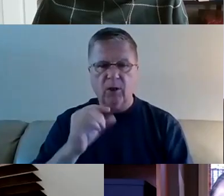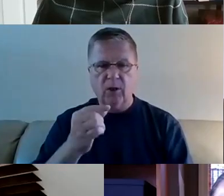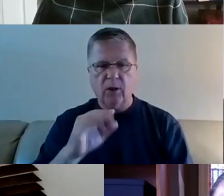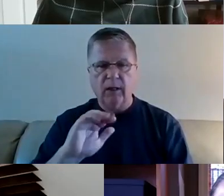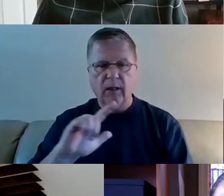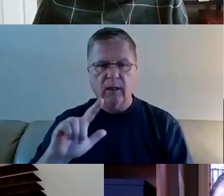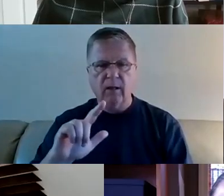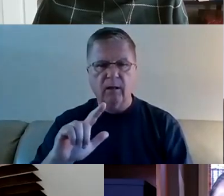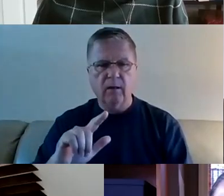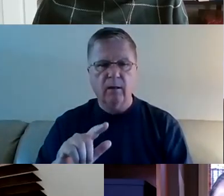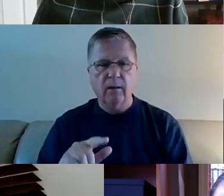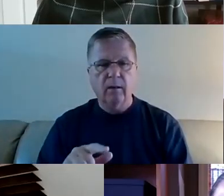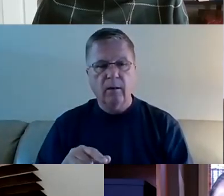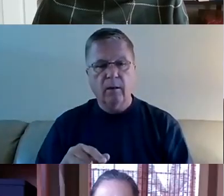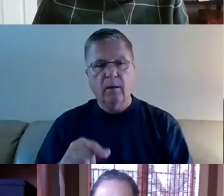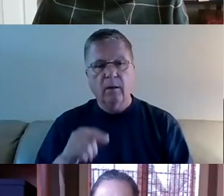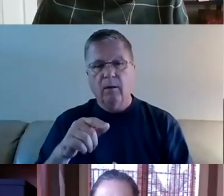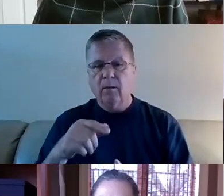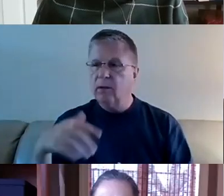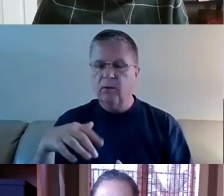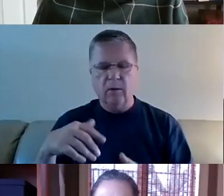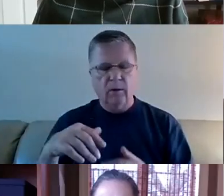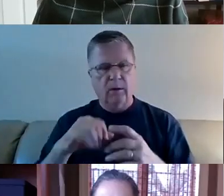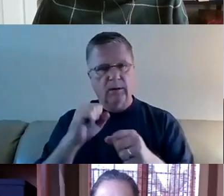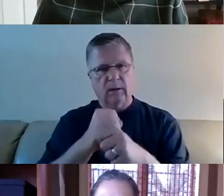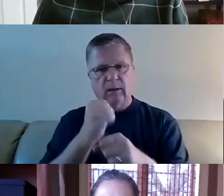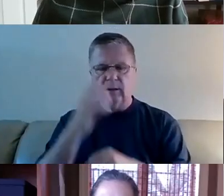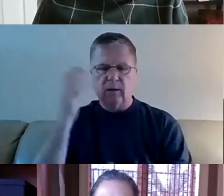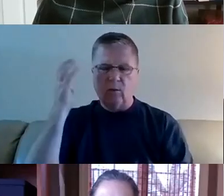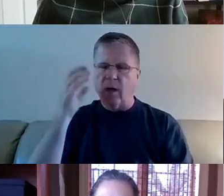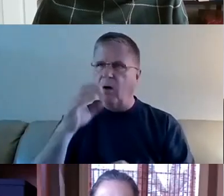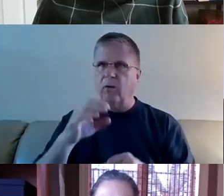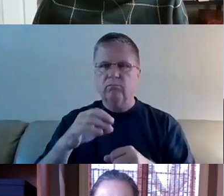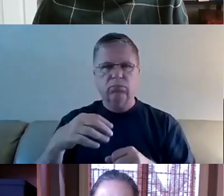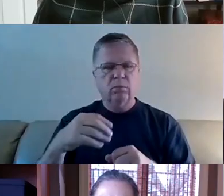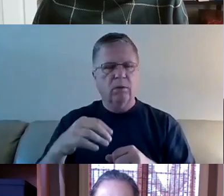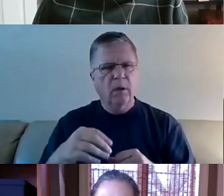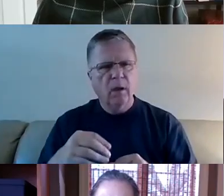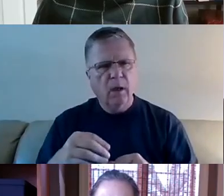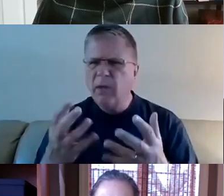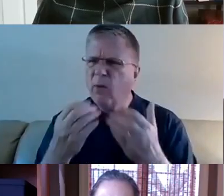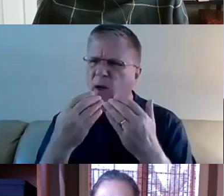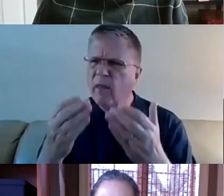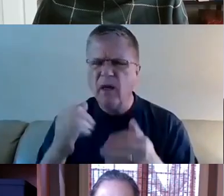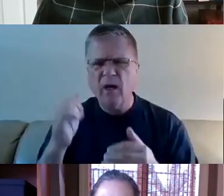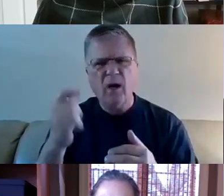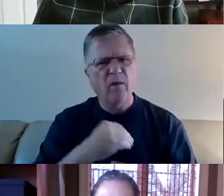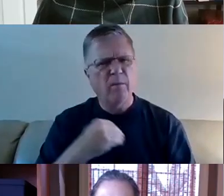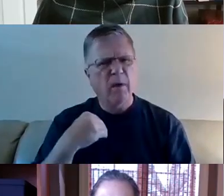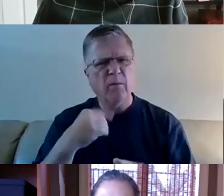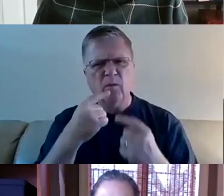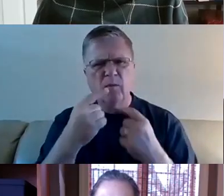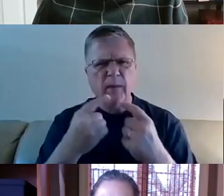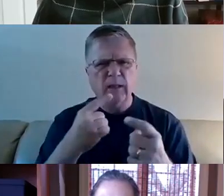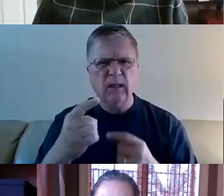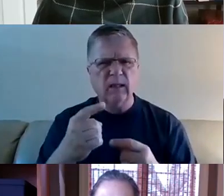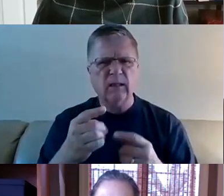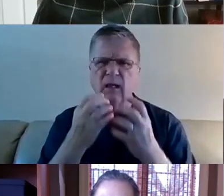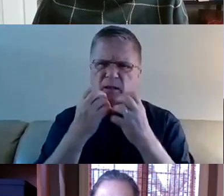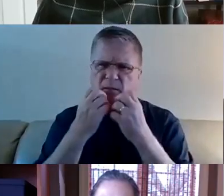in these ways for a long time too. So I don't want to pretend like this is a new thing, but I'm glad this is a resurgence of